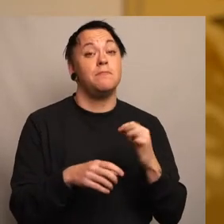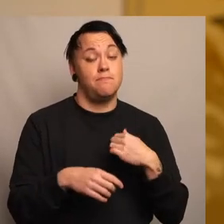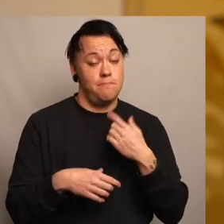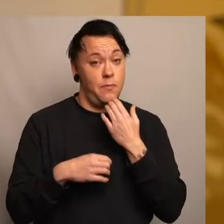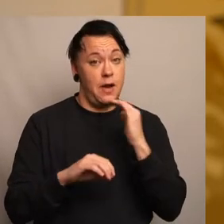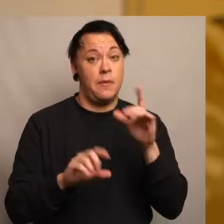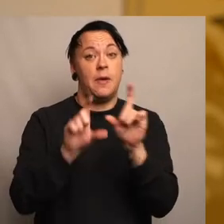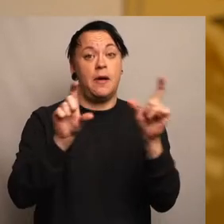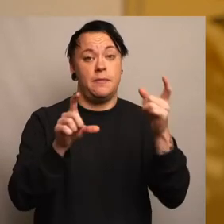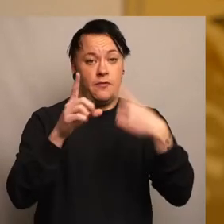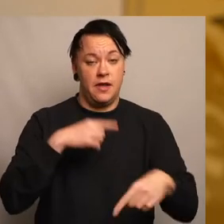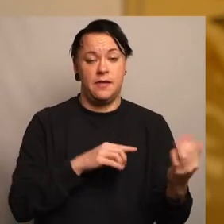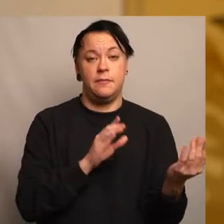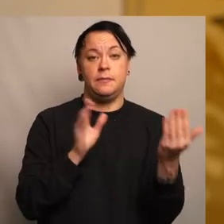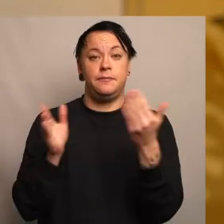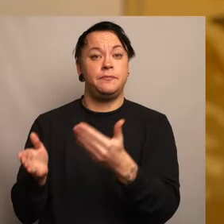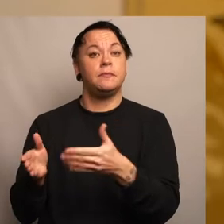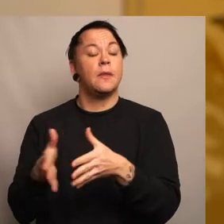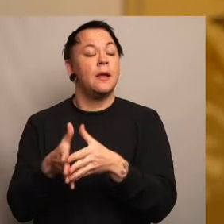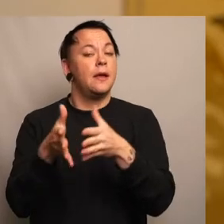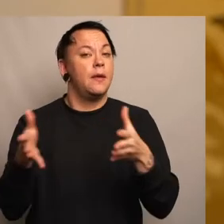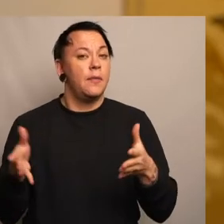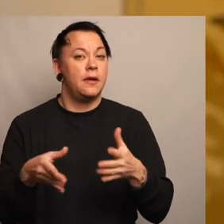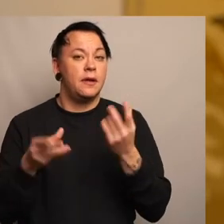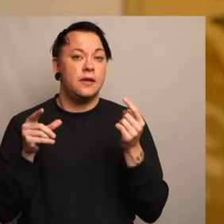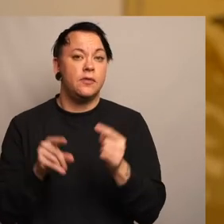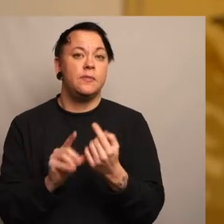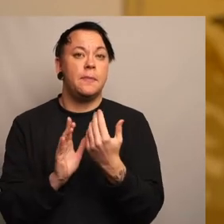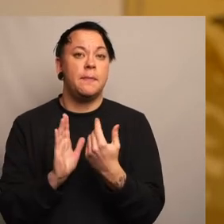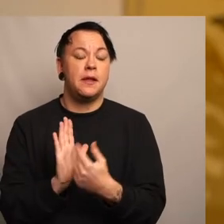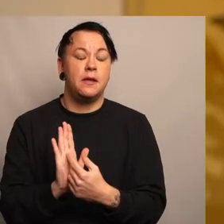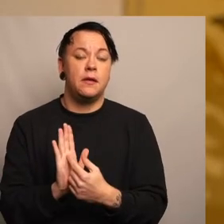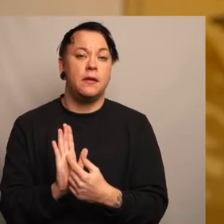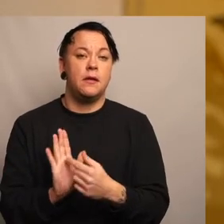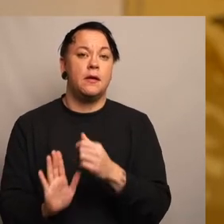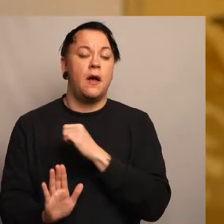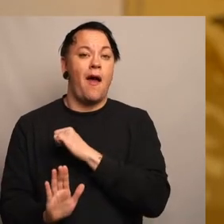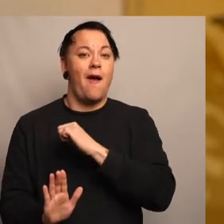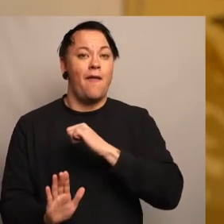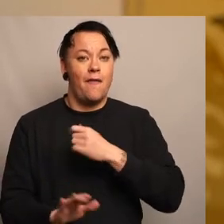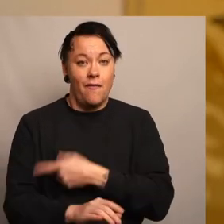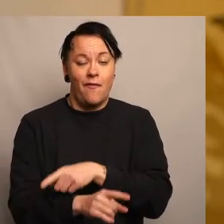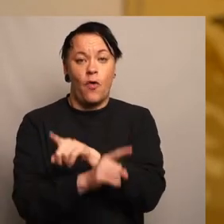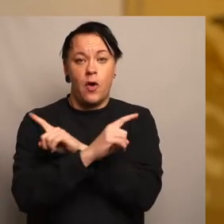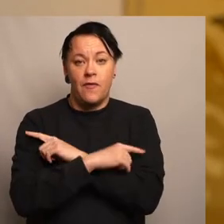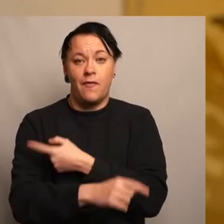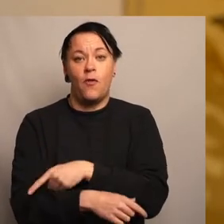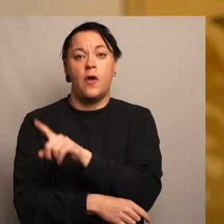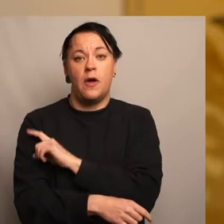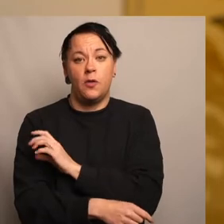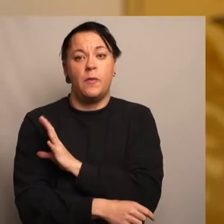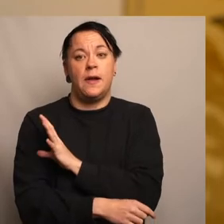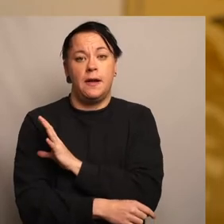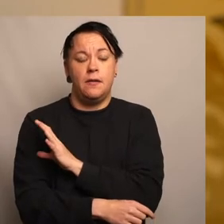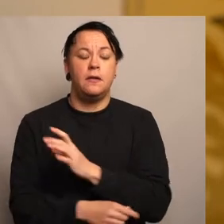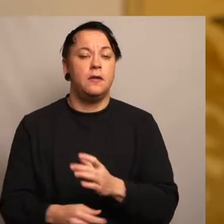take this discussion on healing and empowerment. Thomas,